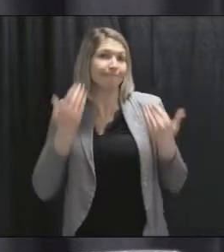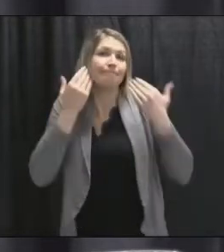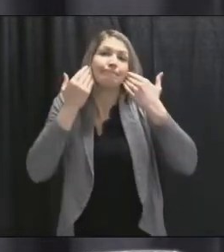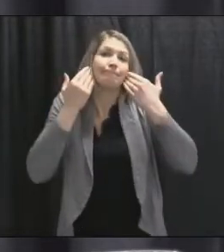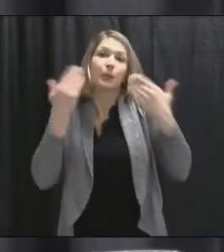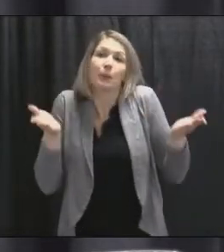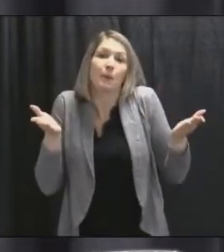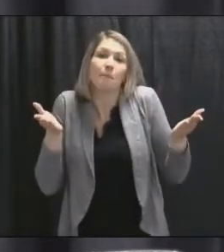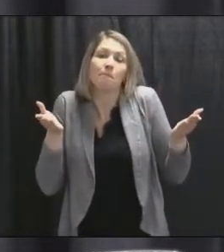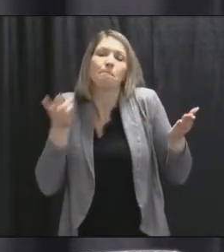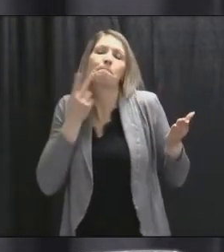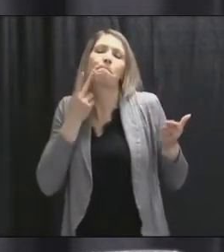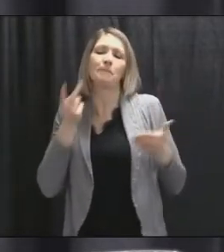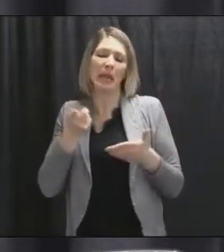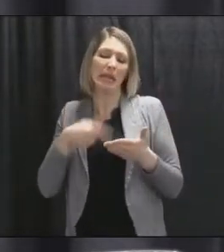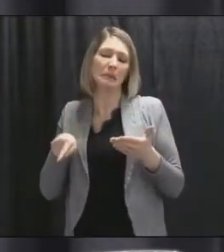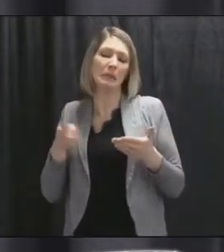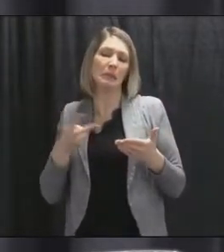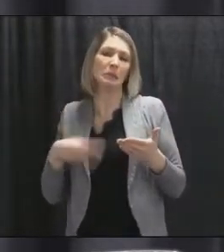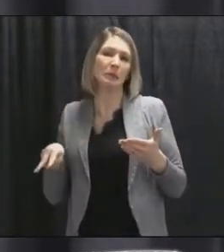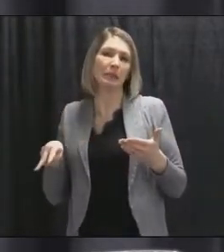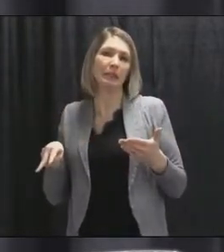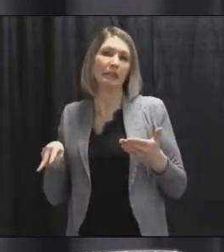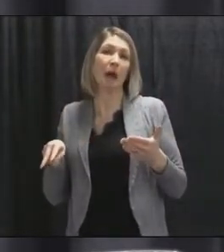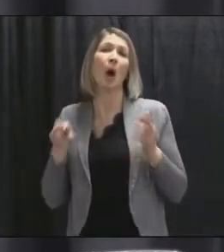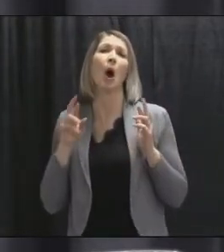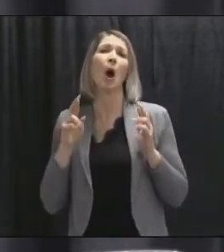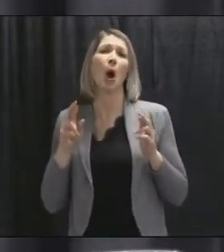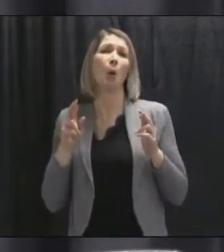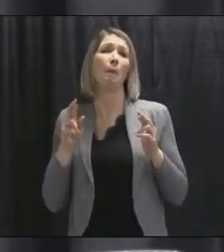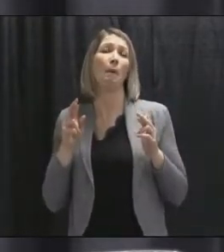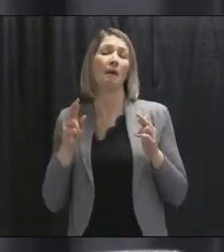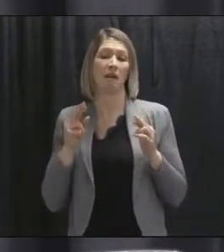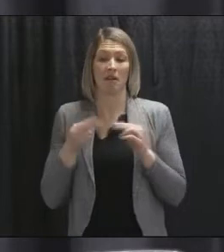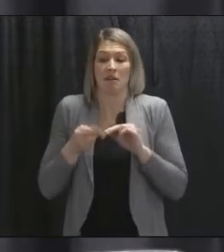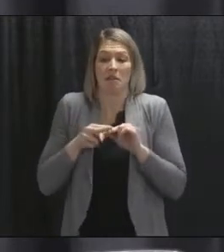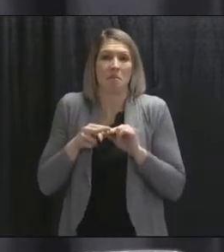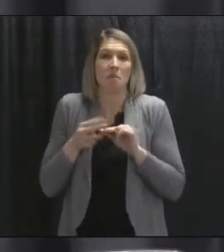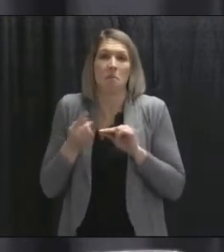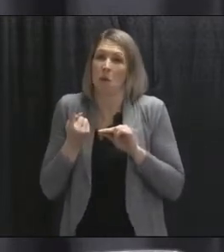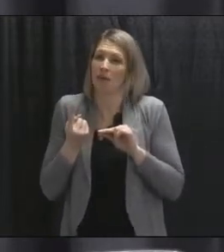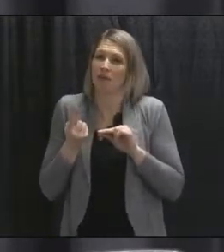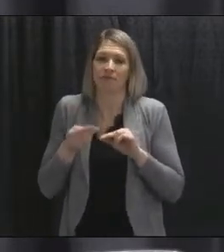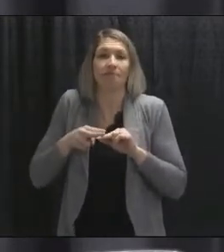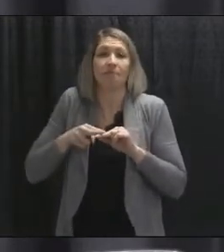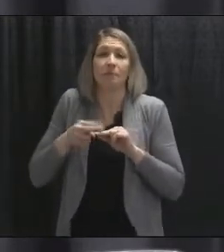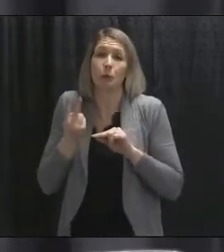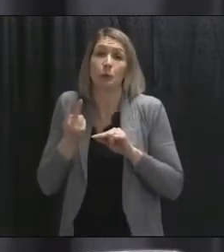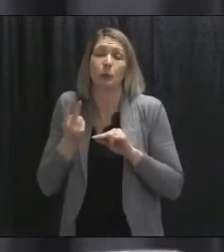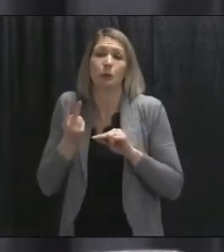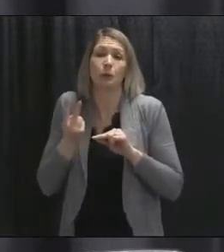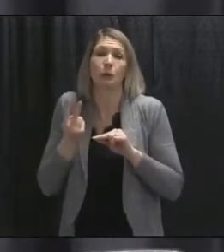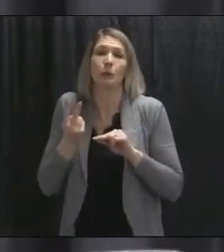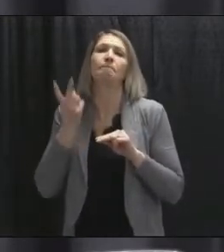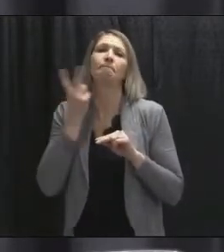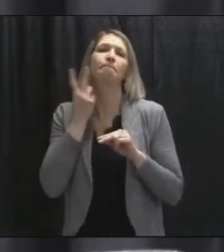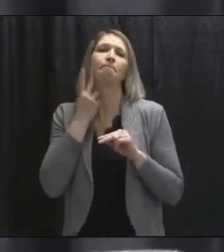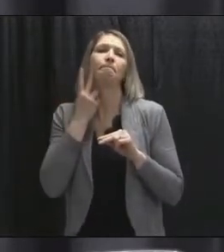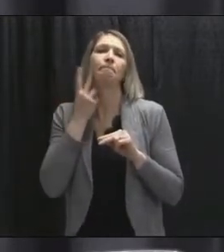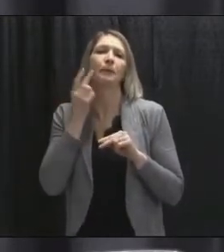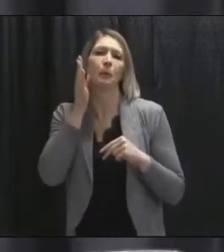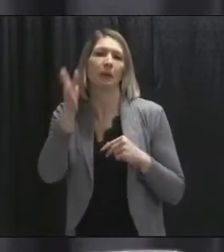weekend of this week if things have gone the way I worry they may have. And for that reason, this week, it is crucial